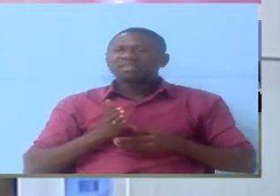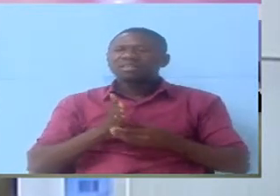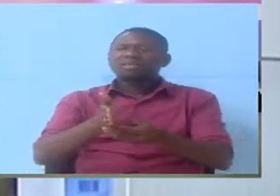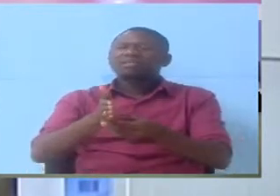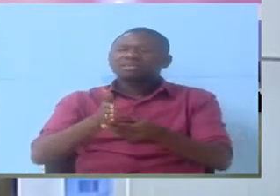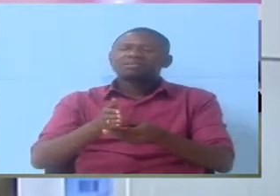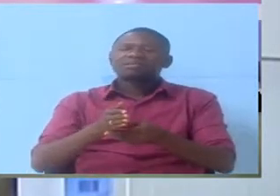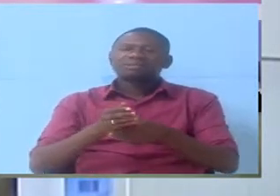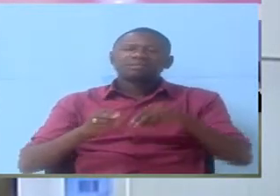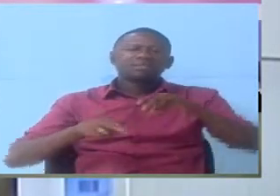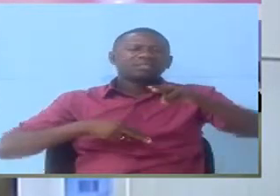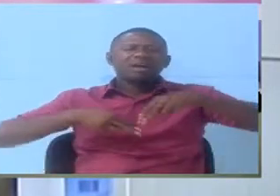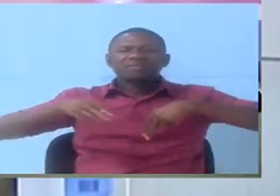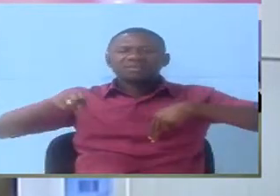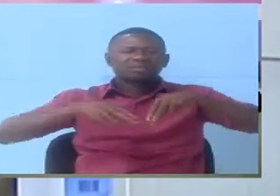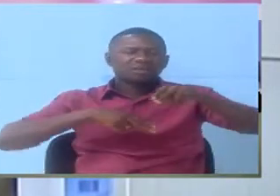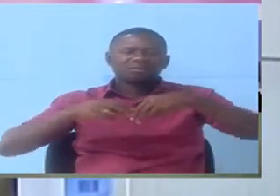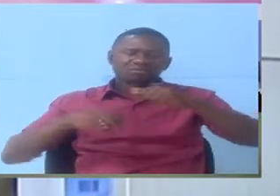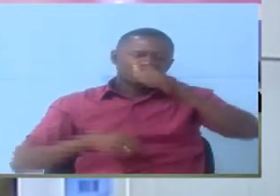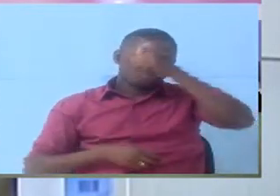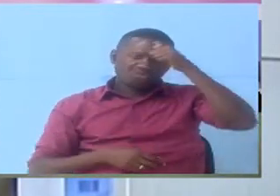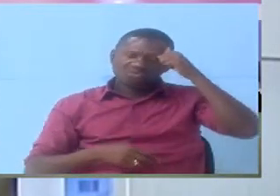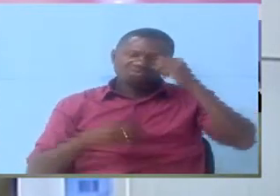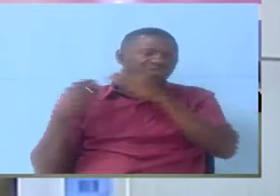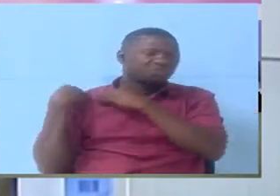So he said I should take over traffic.